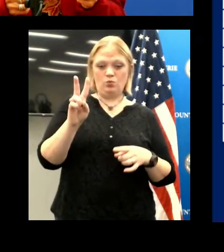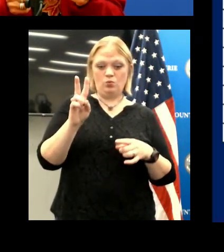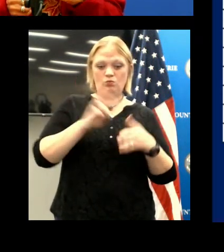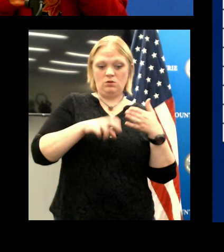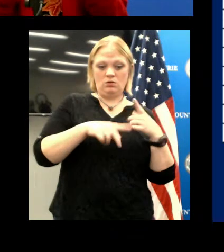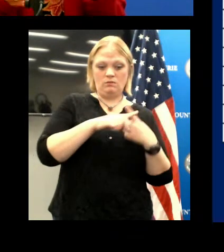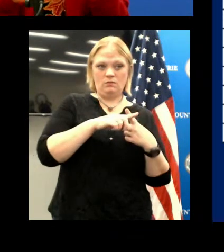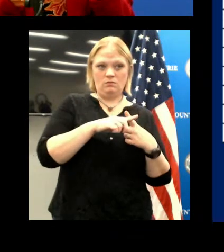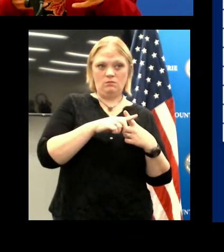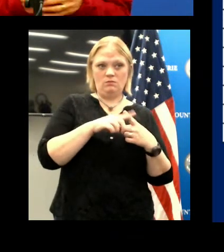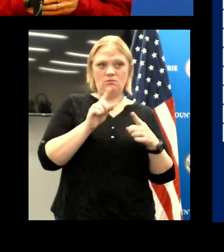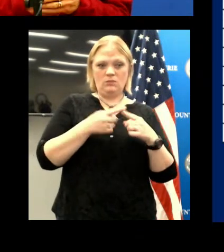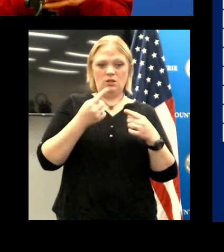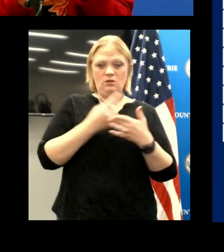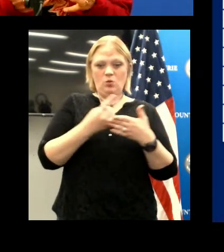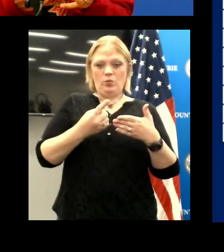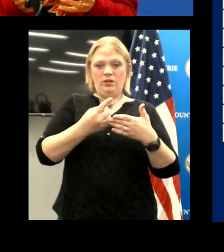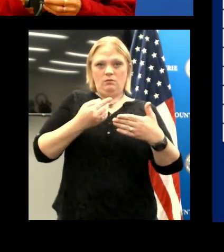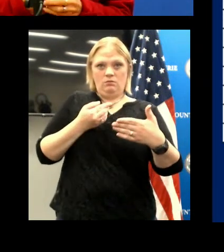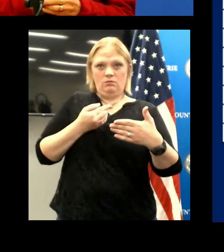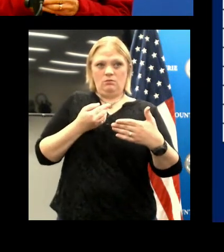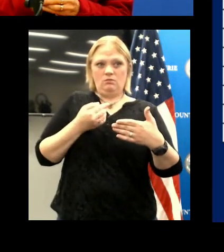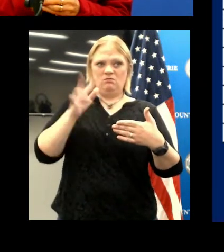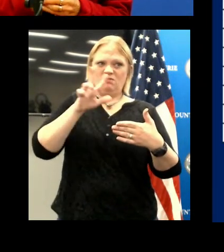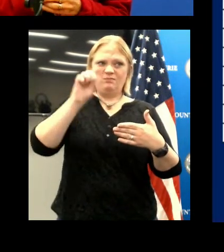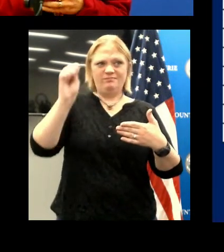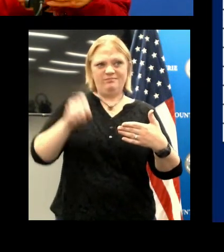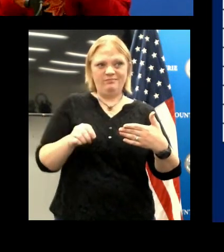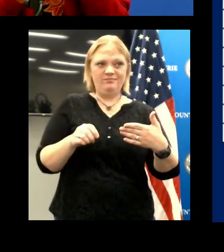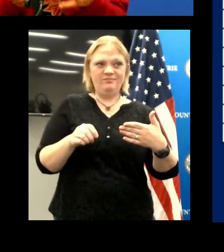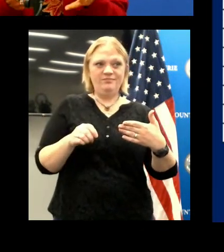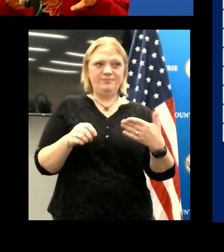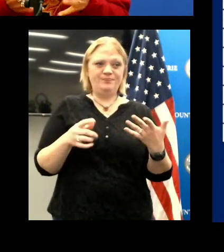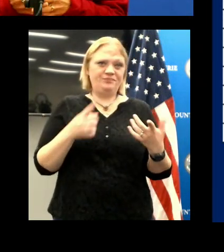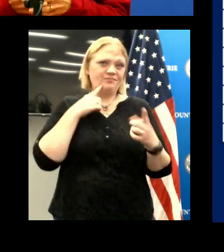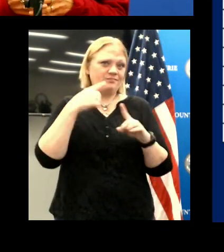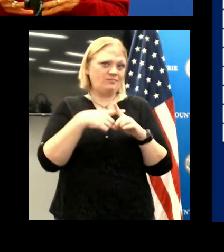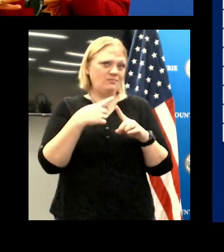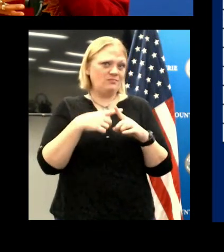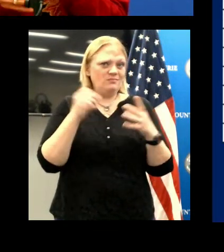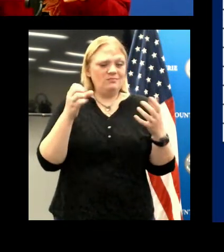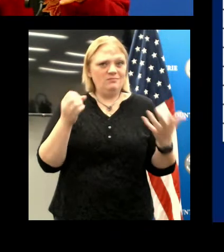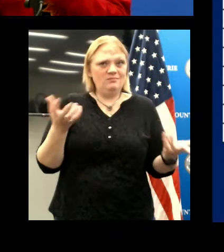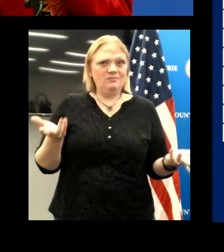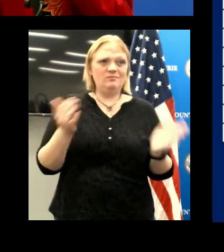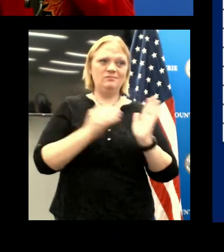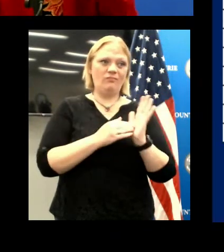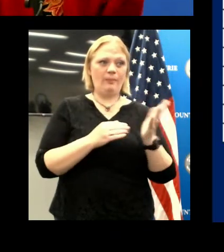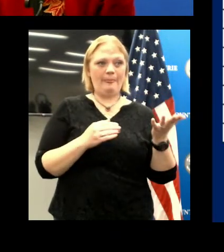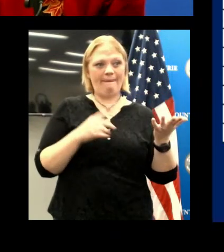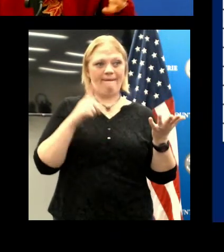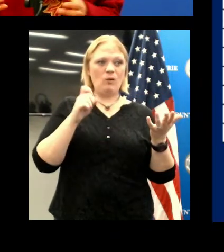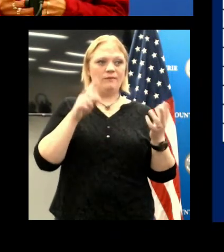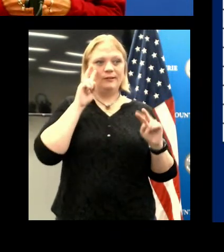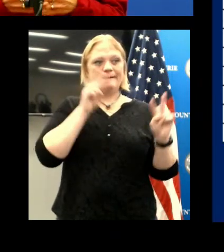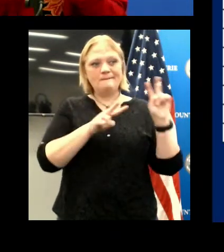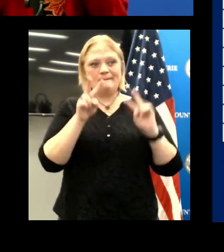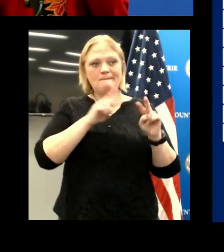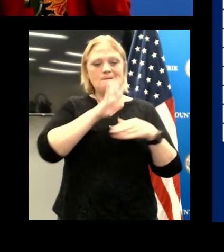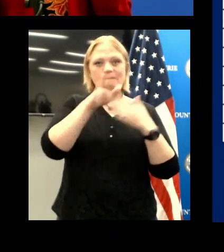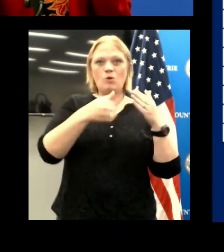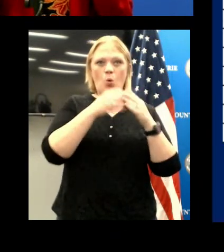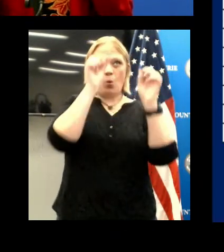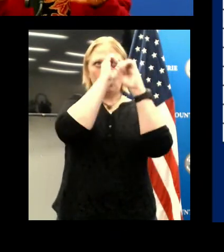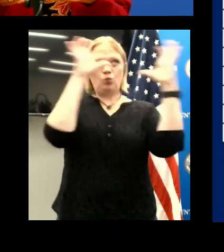before, only 3% of all the tests done were positive. So, again, you have to look at the whole picture,